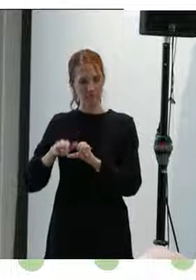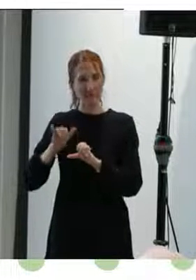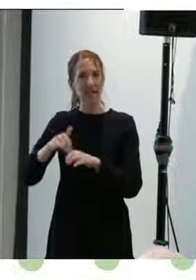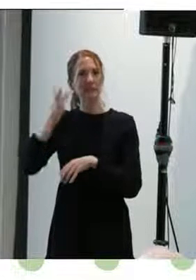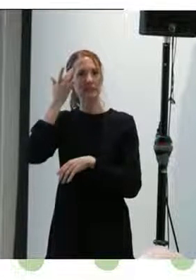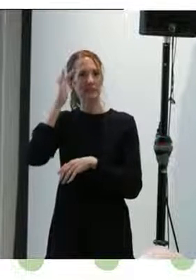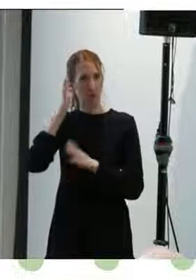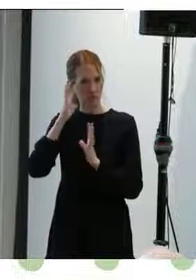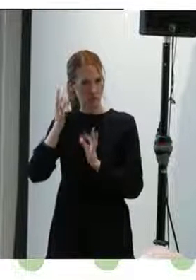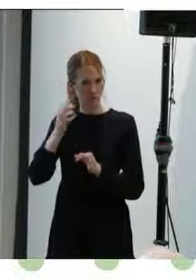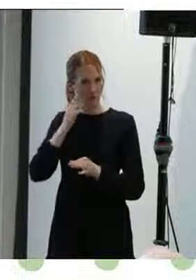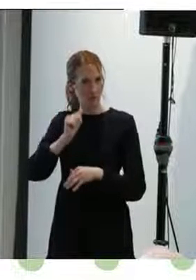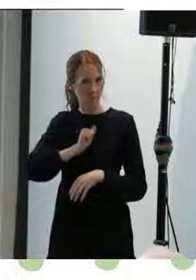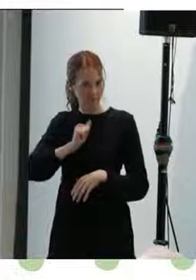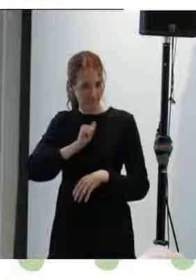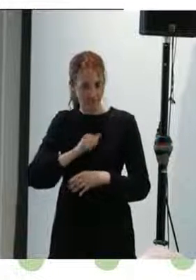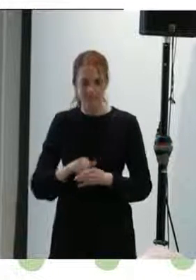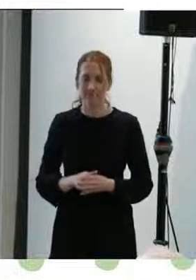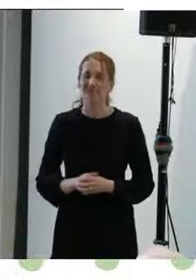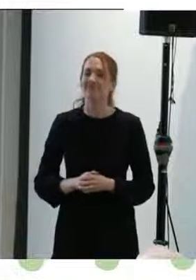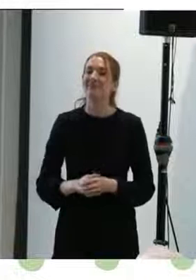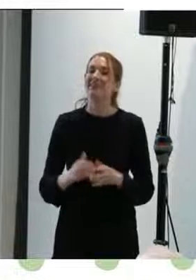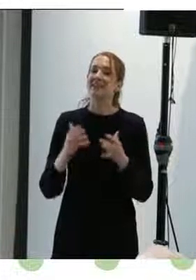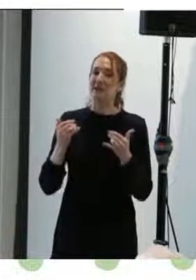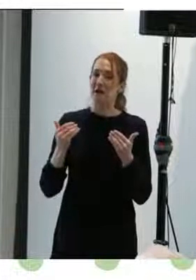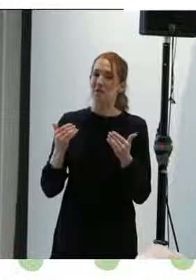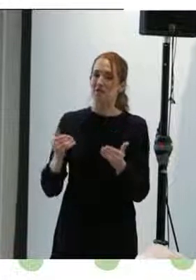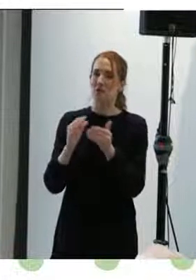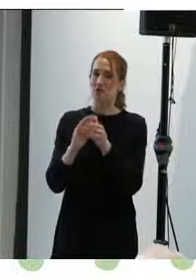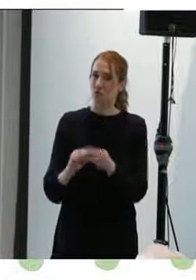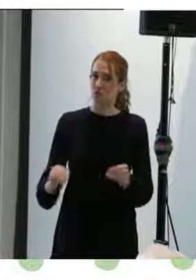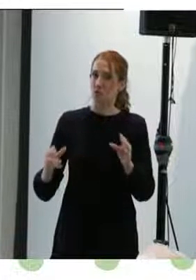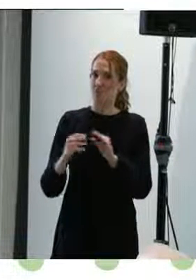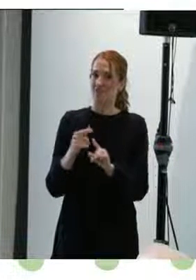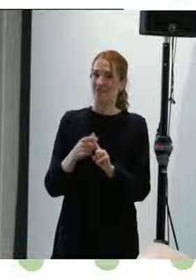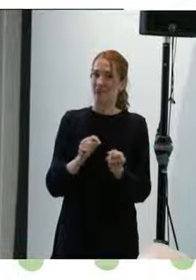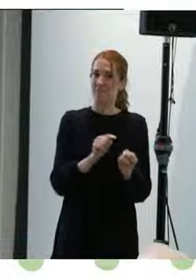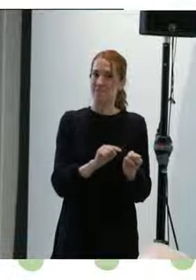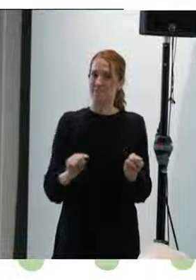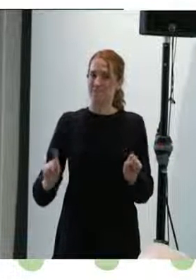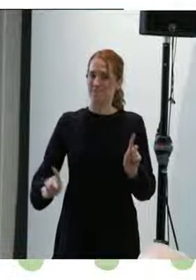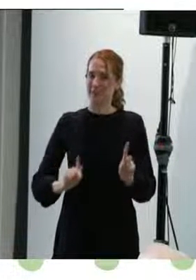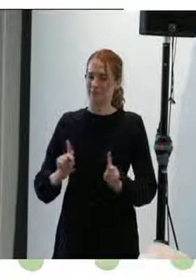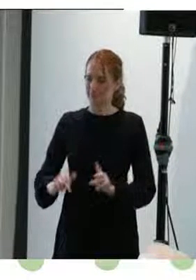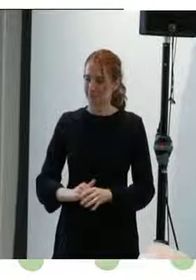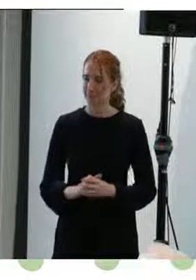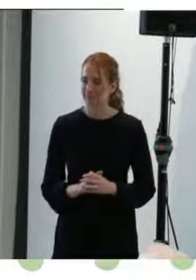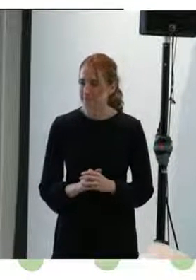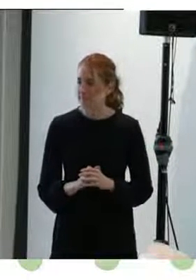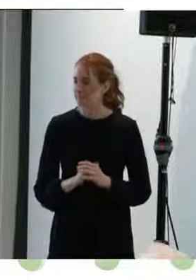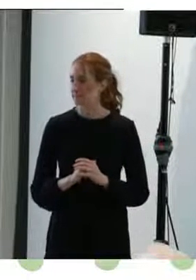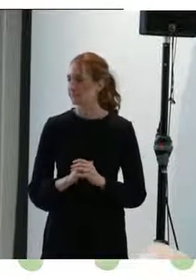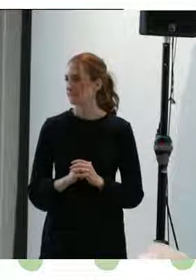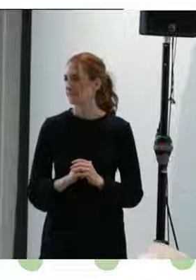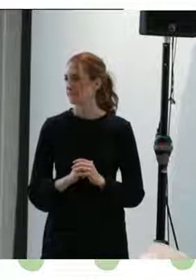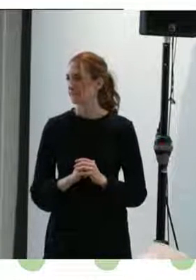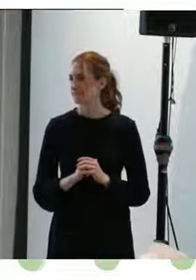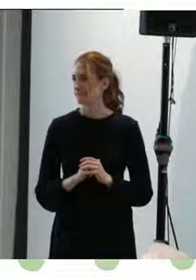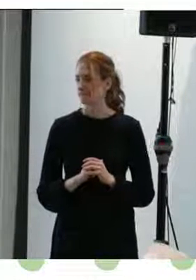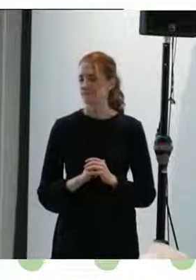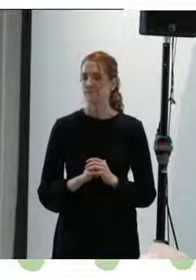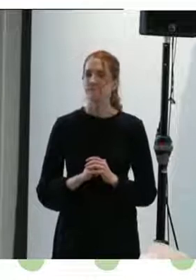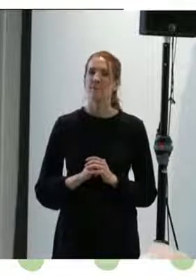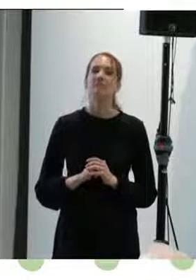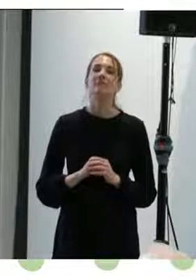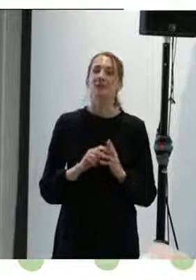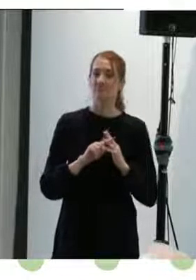choice. So now I'm going to jump into some of the stories of the people whom I met. So, I started off talking to